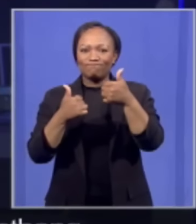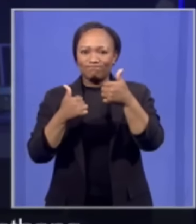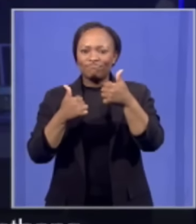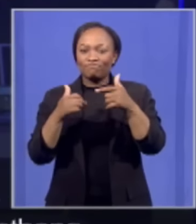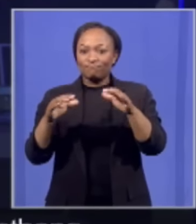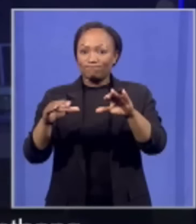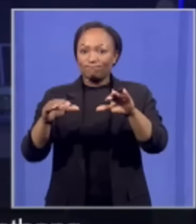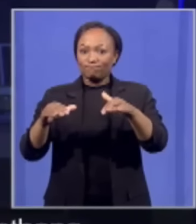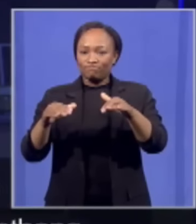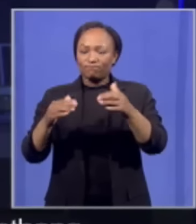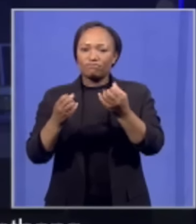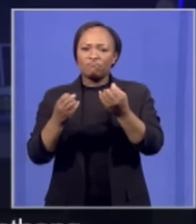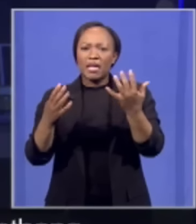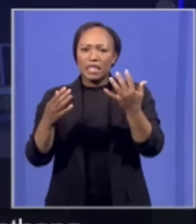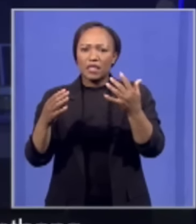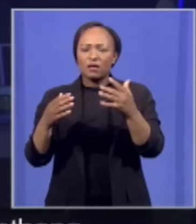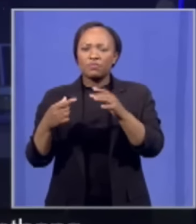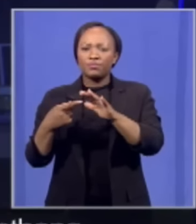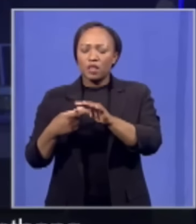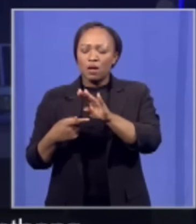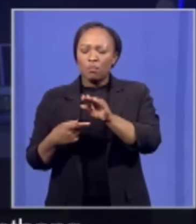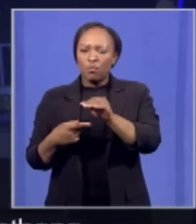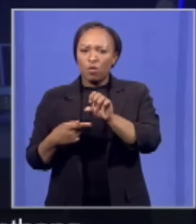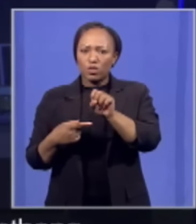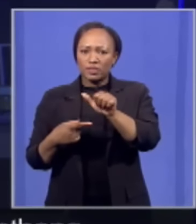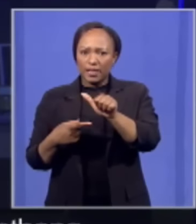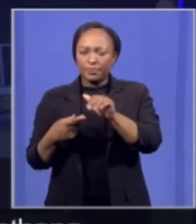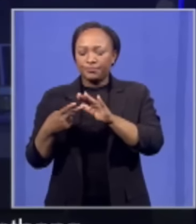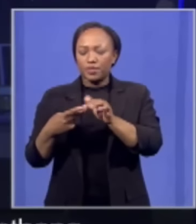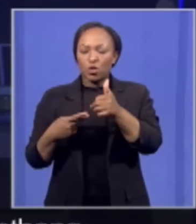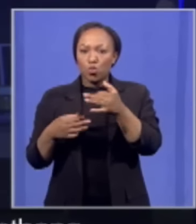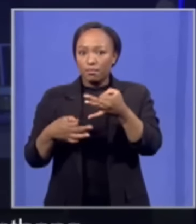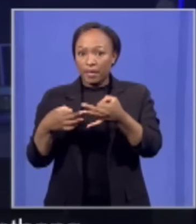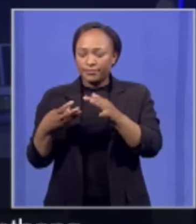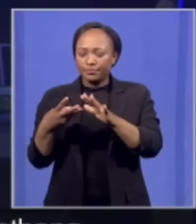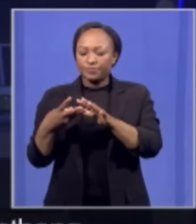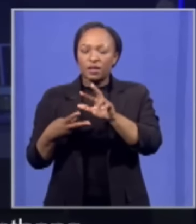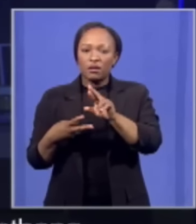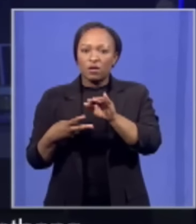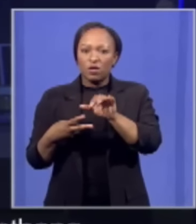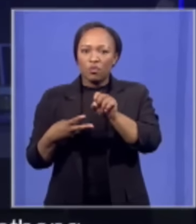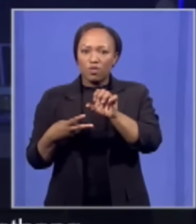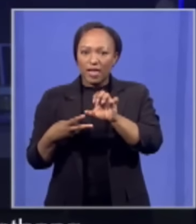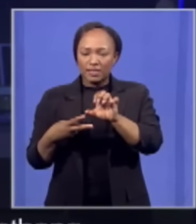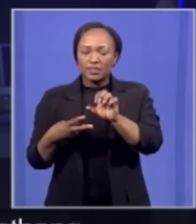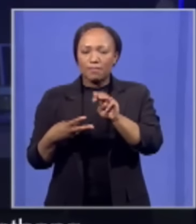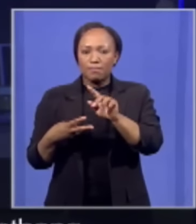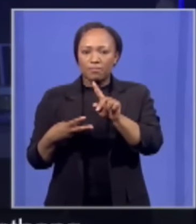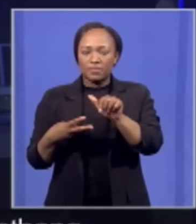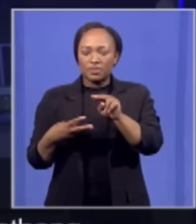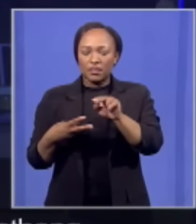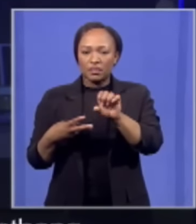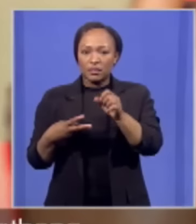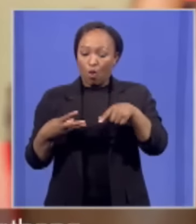ona o theilwe ke mekga e agang bosa Rise Mzansi le Good Party e boletseng hore e tla sebetsa mmoho dikgethong tse tlang.